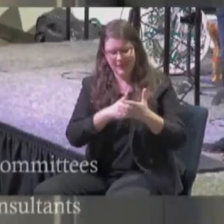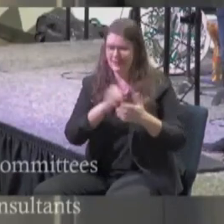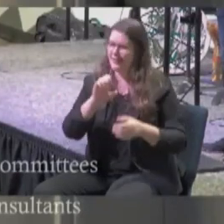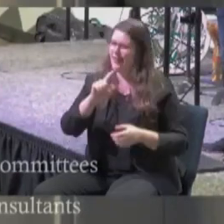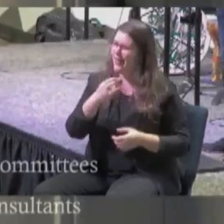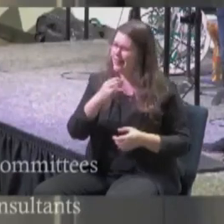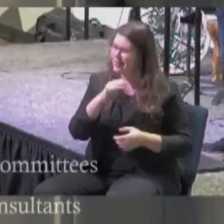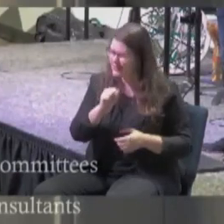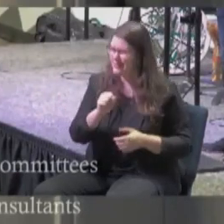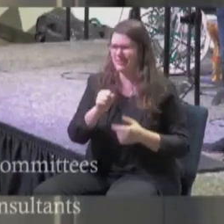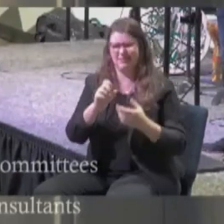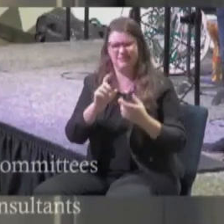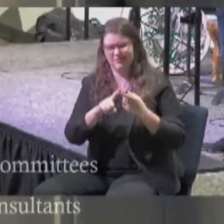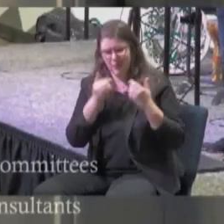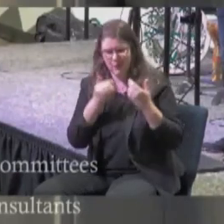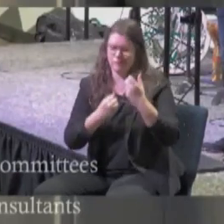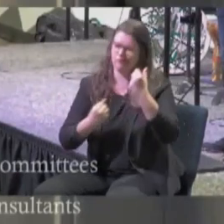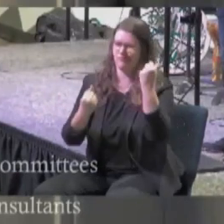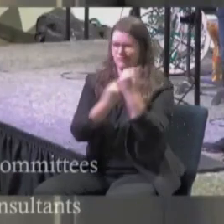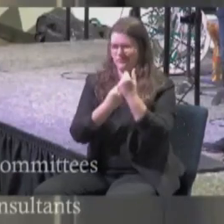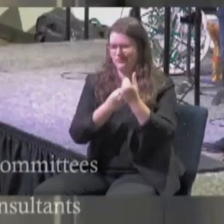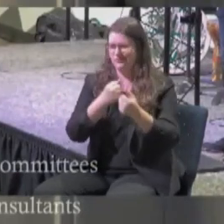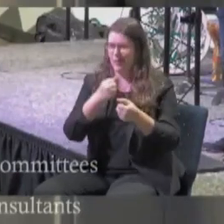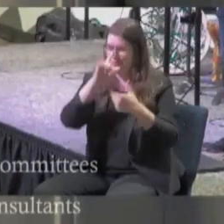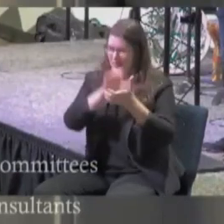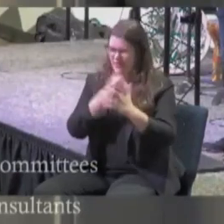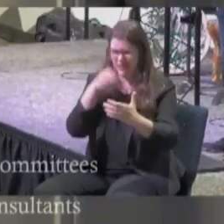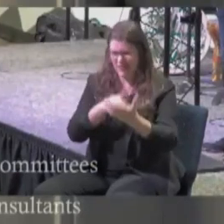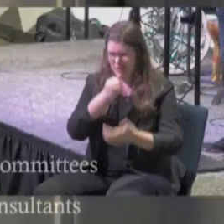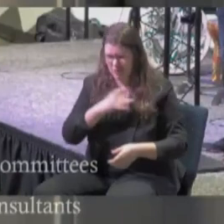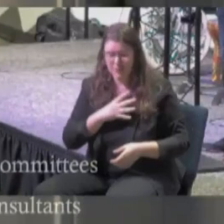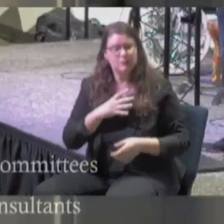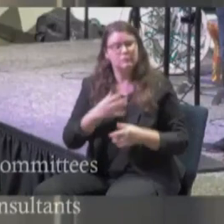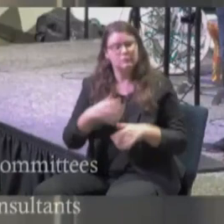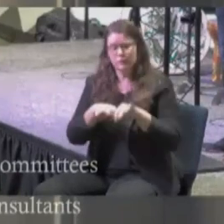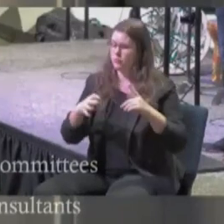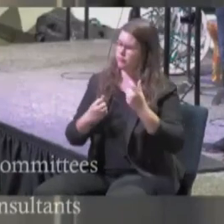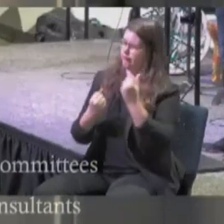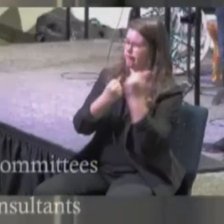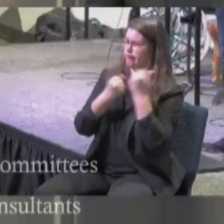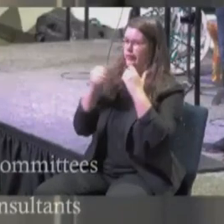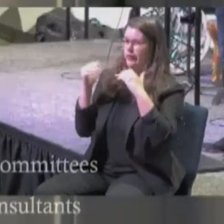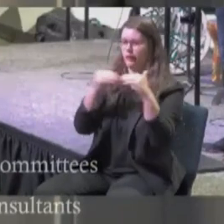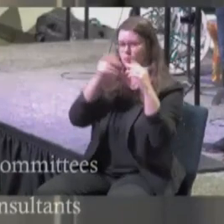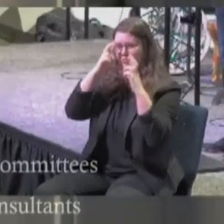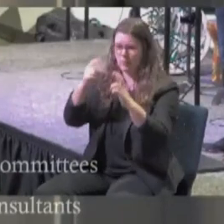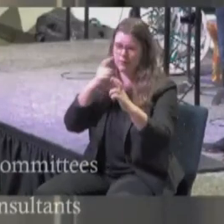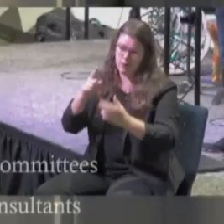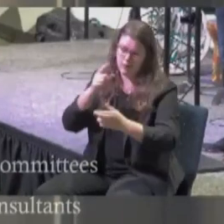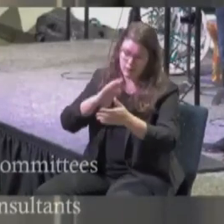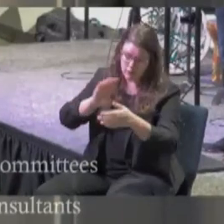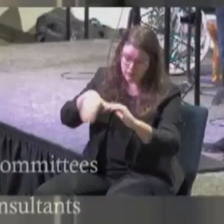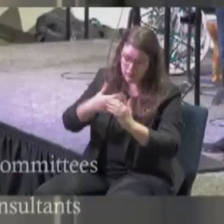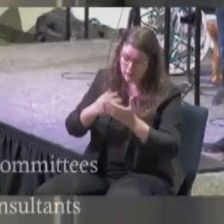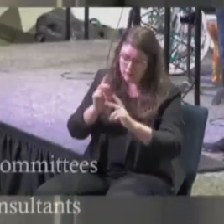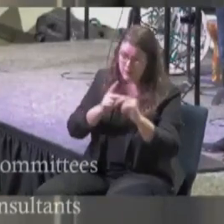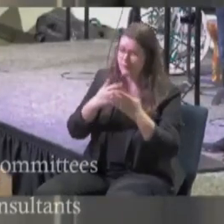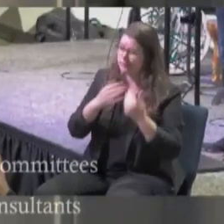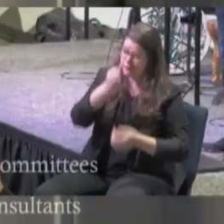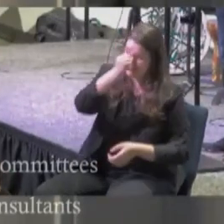promote or cater to misogynistic beliefs. It's important to promote equality and respect for all individuals, regardless of